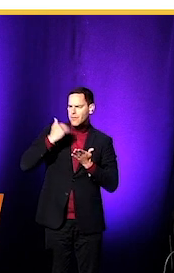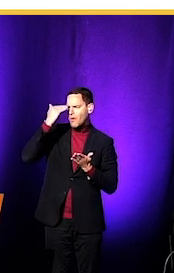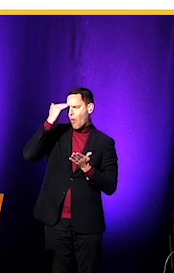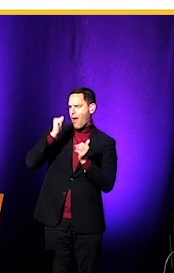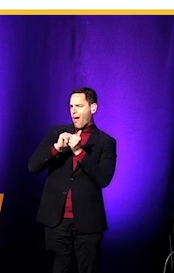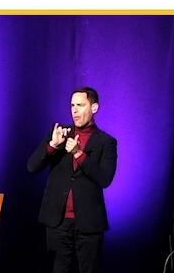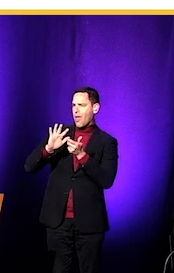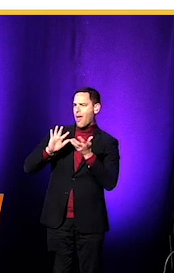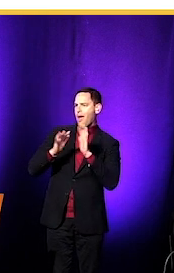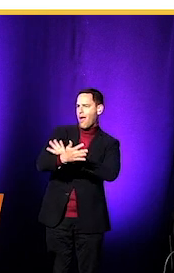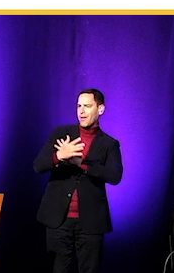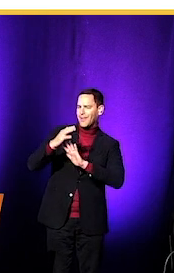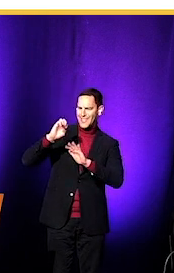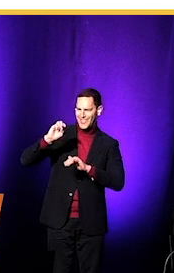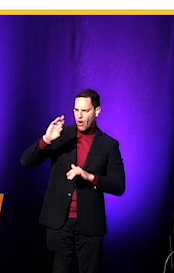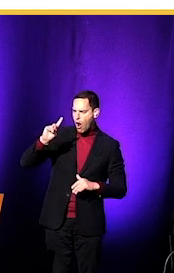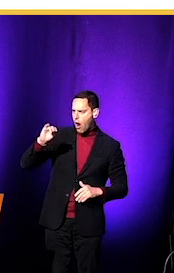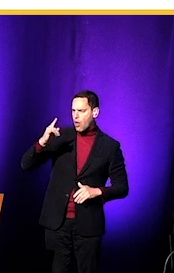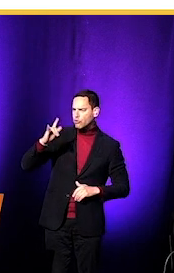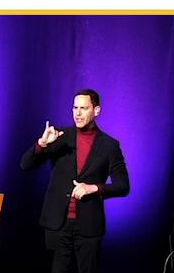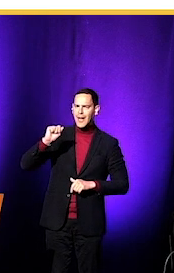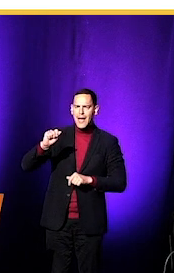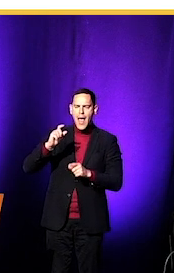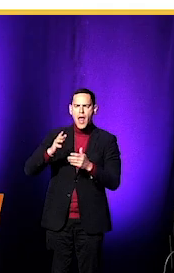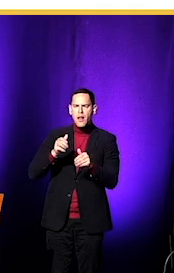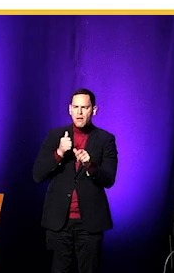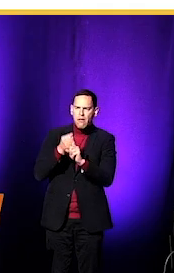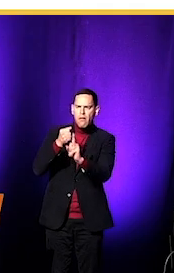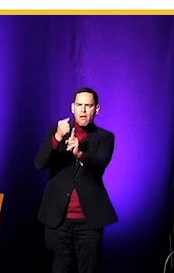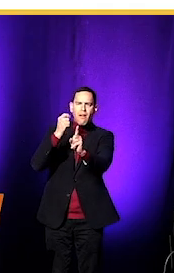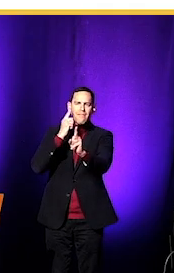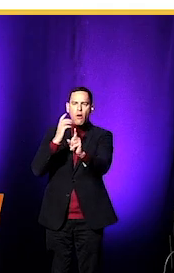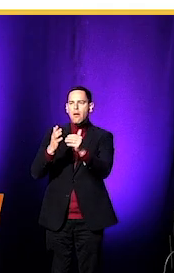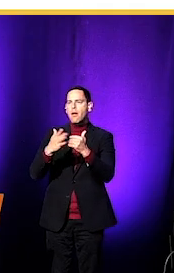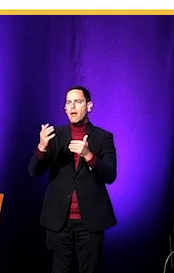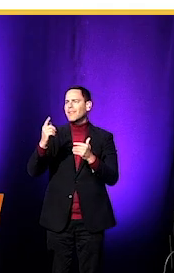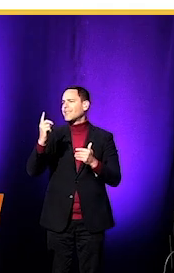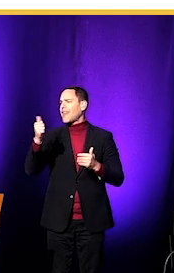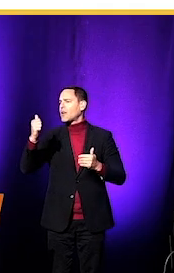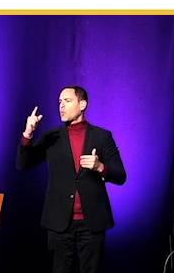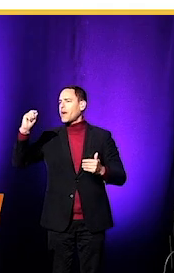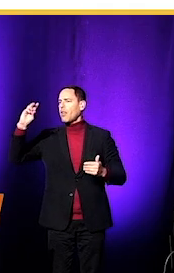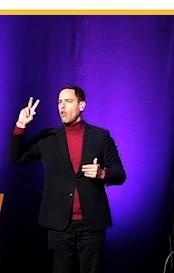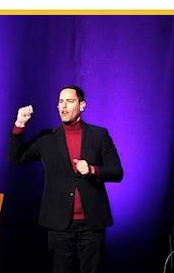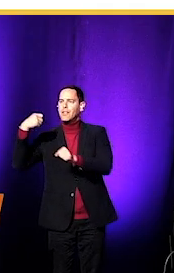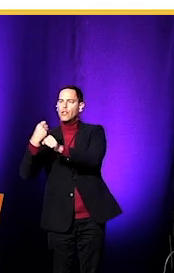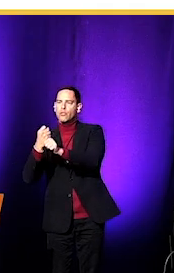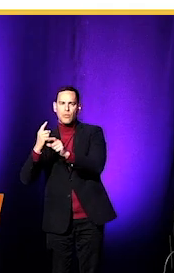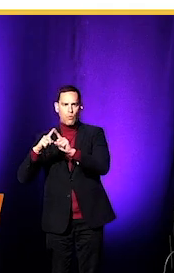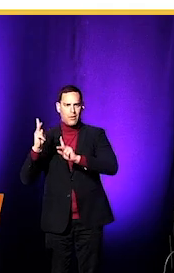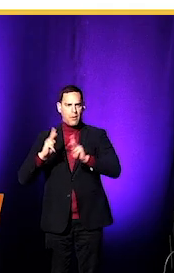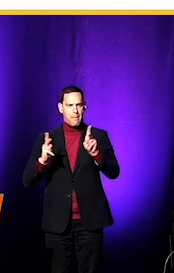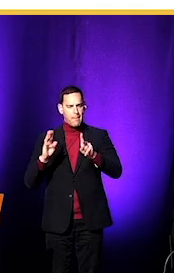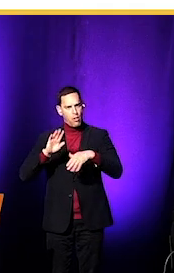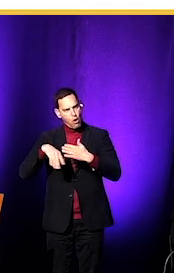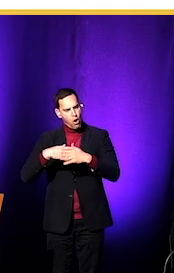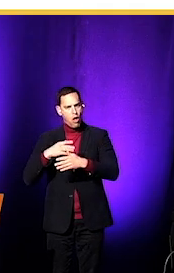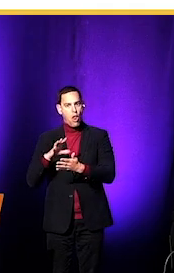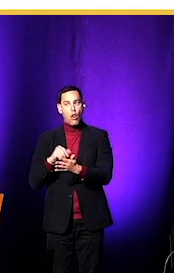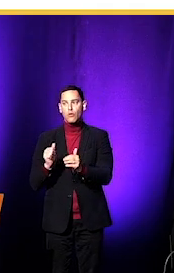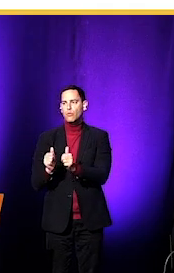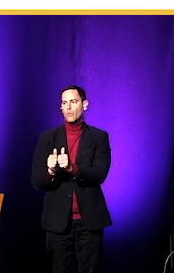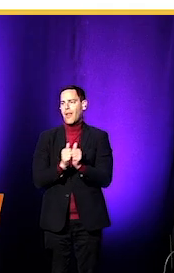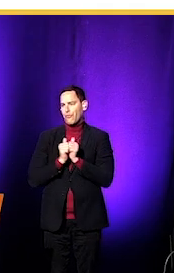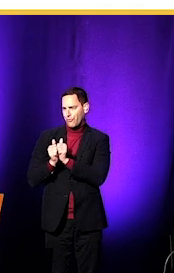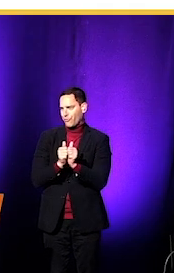innovations across decades. Ecologies, again, where people flourished in their learning individually and collectively. To help us